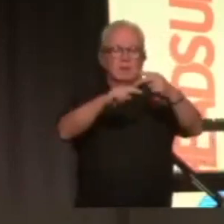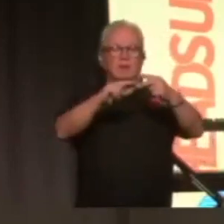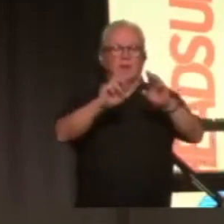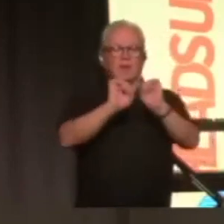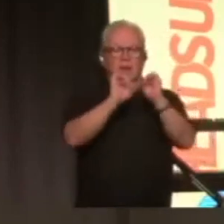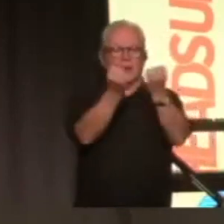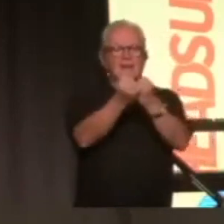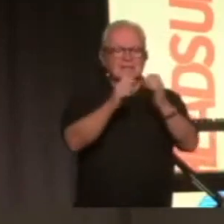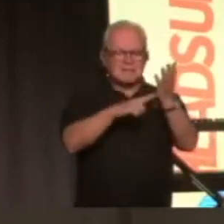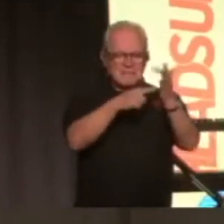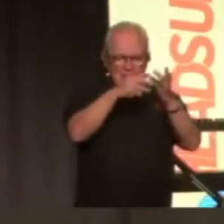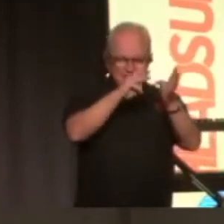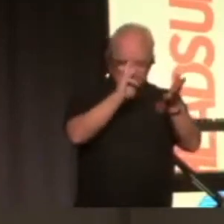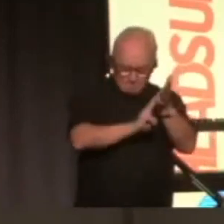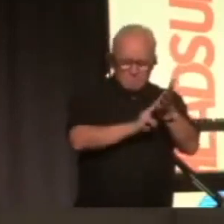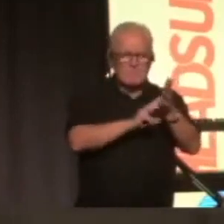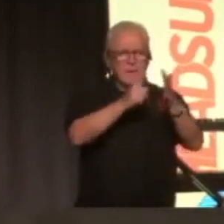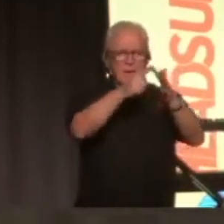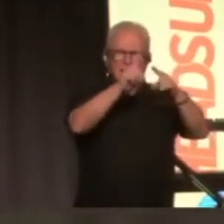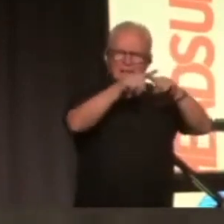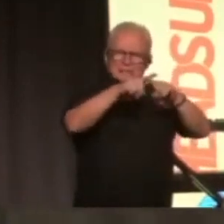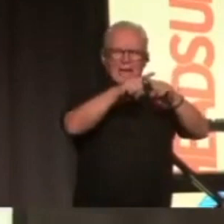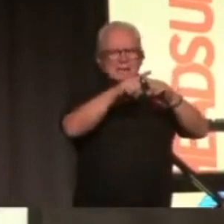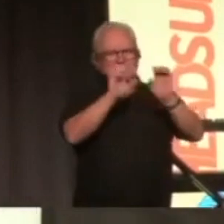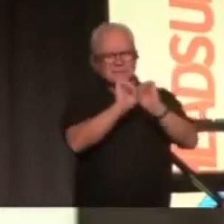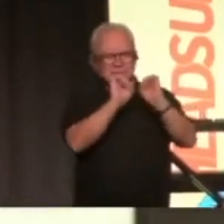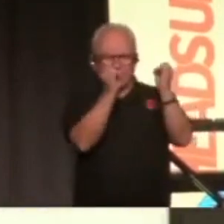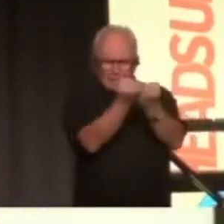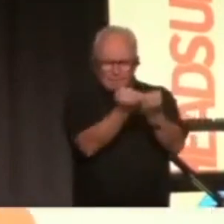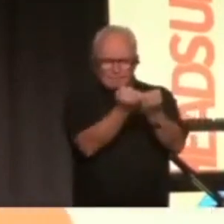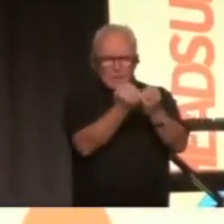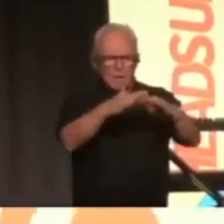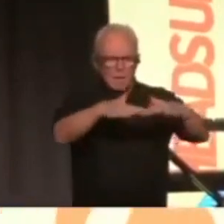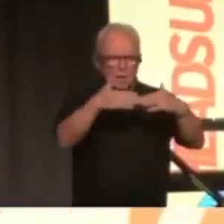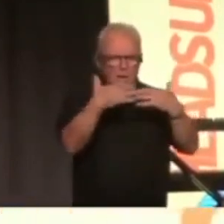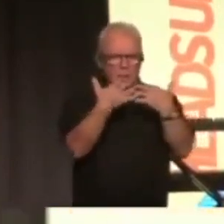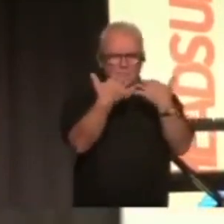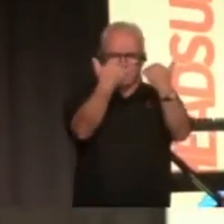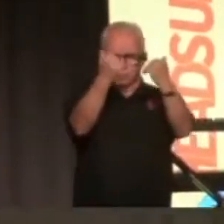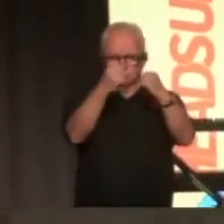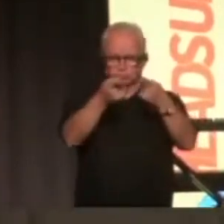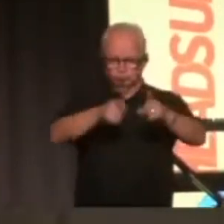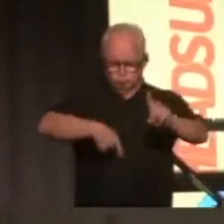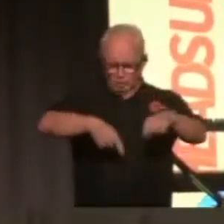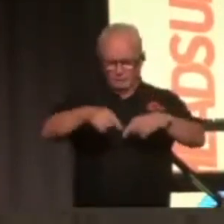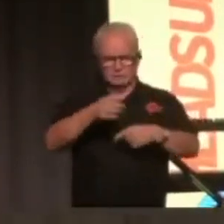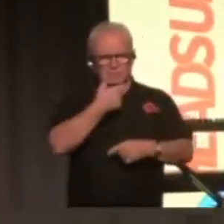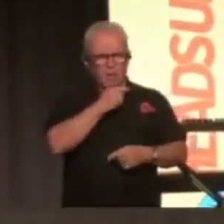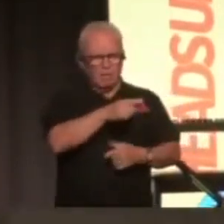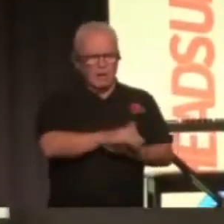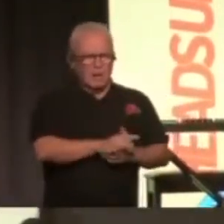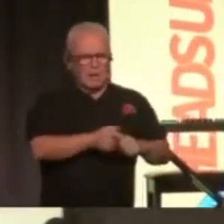your exec team. Let's not forget the board. And the good thing is that, you know,